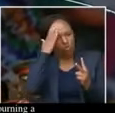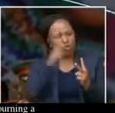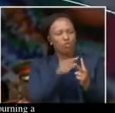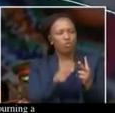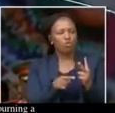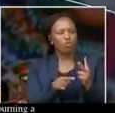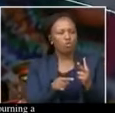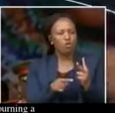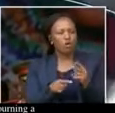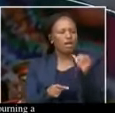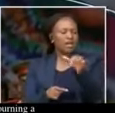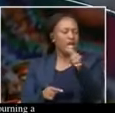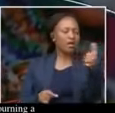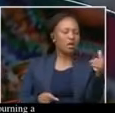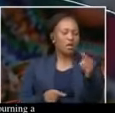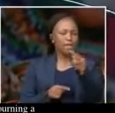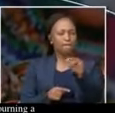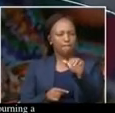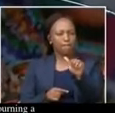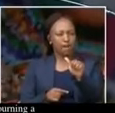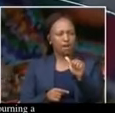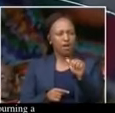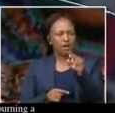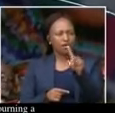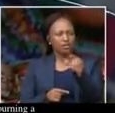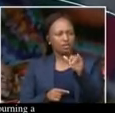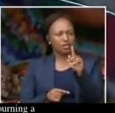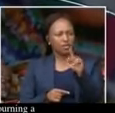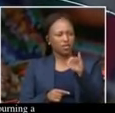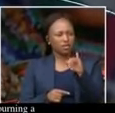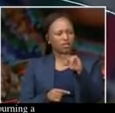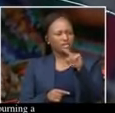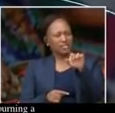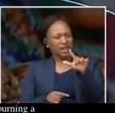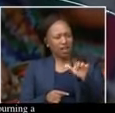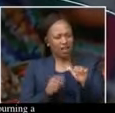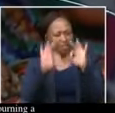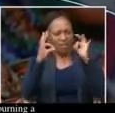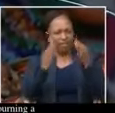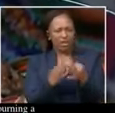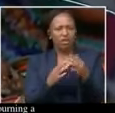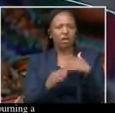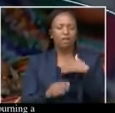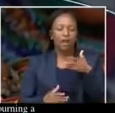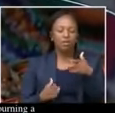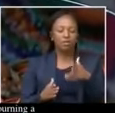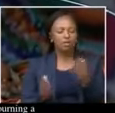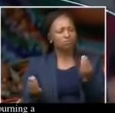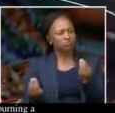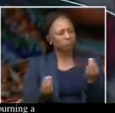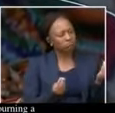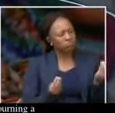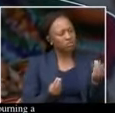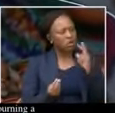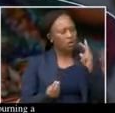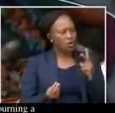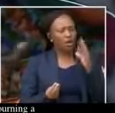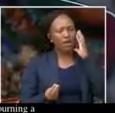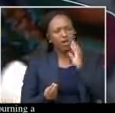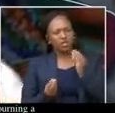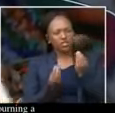the rest of Madikizela and Mandela family. I'm here to look at your grandchildren in the